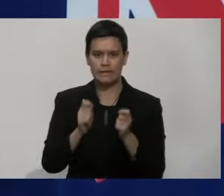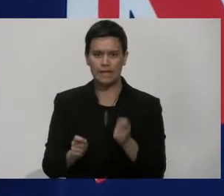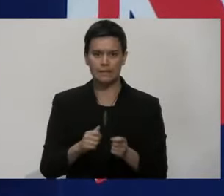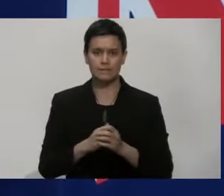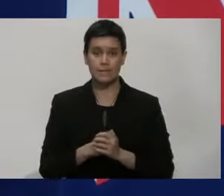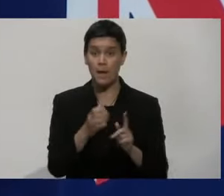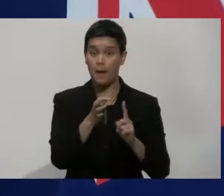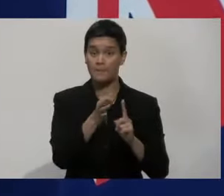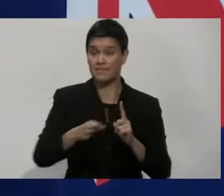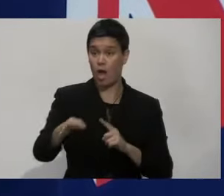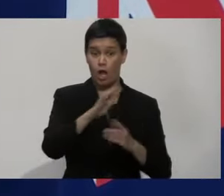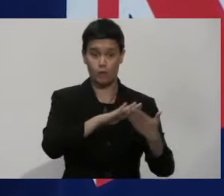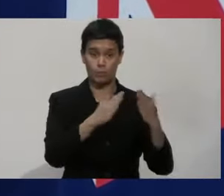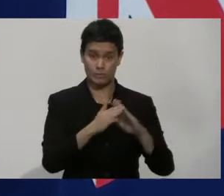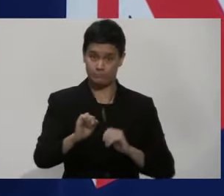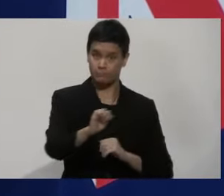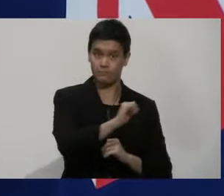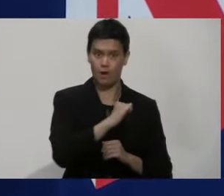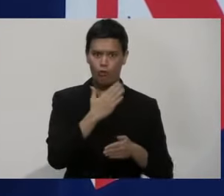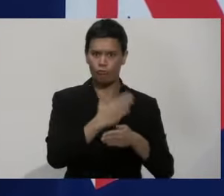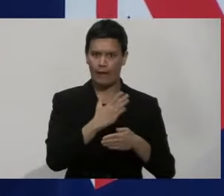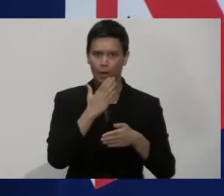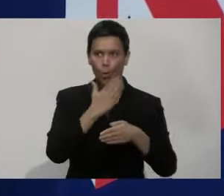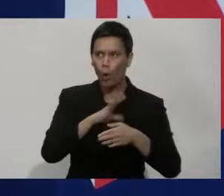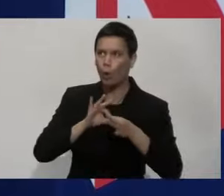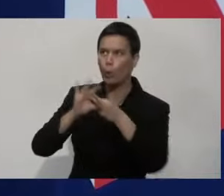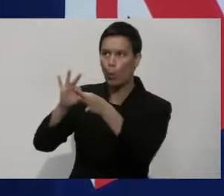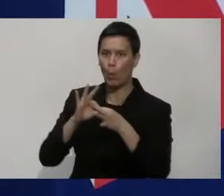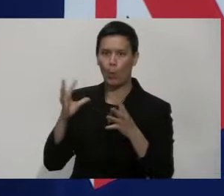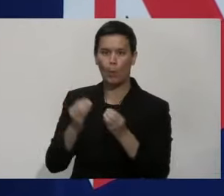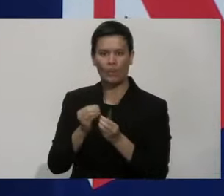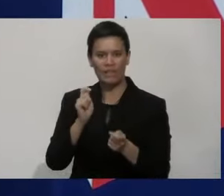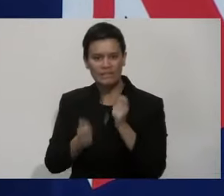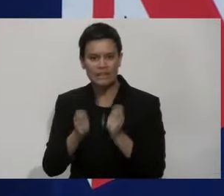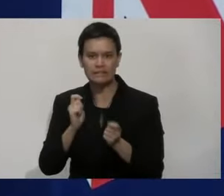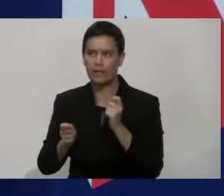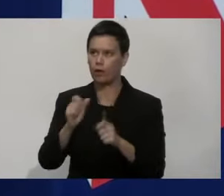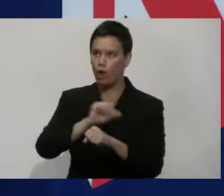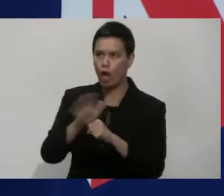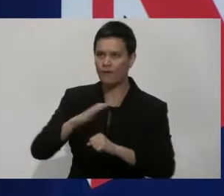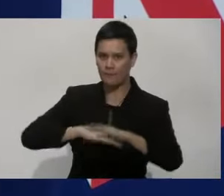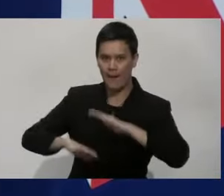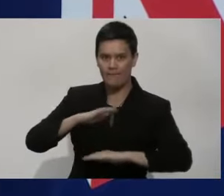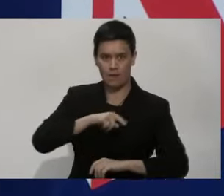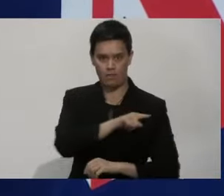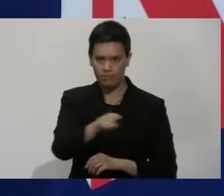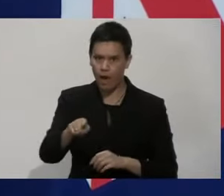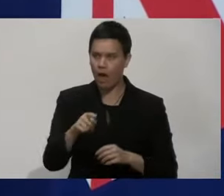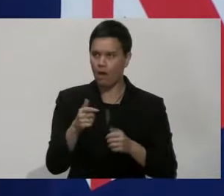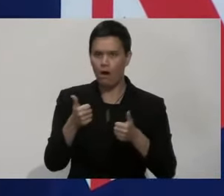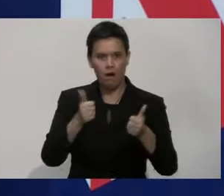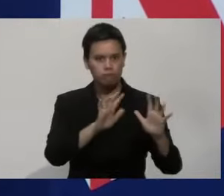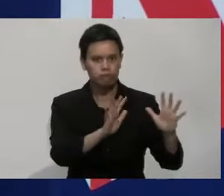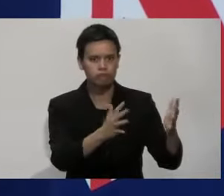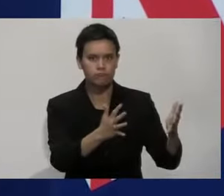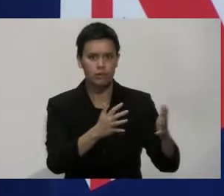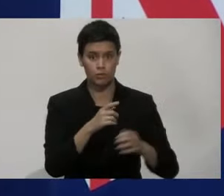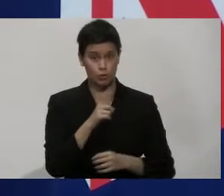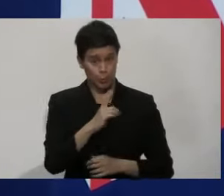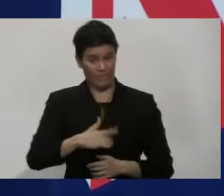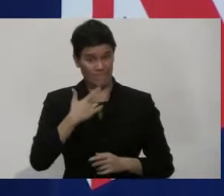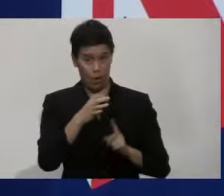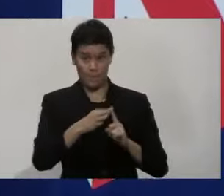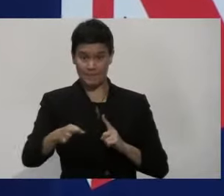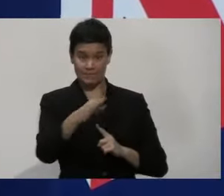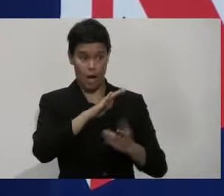their cooperation been in getting the country's biggest city to a level where, hey, we may be able to move Yeah. down a level?